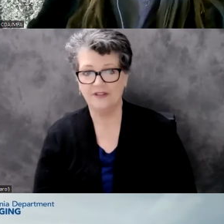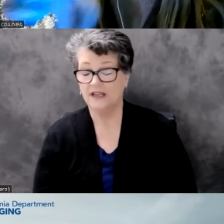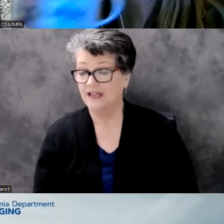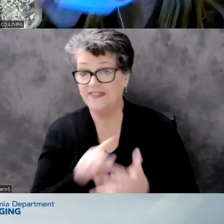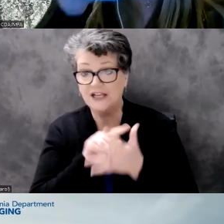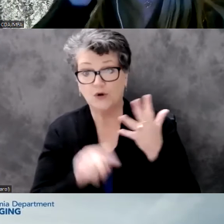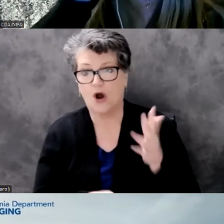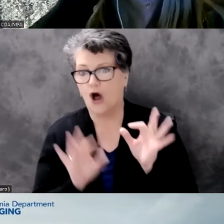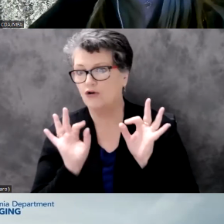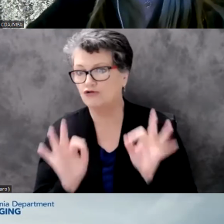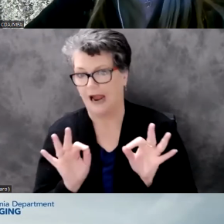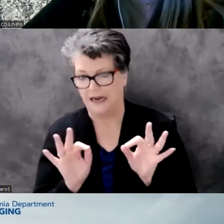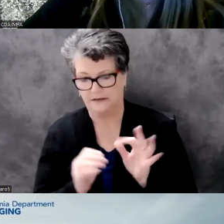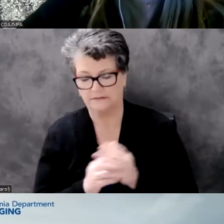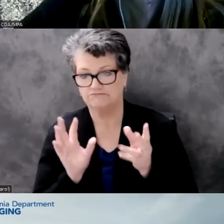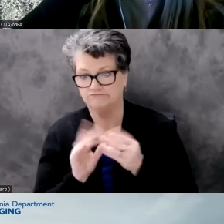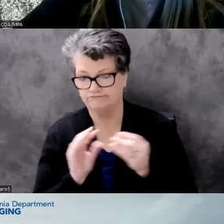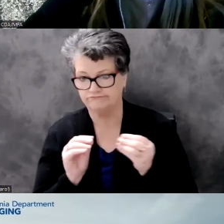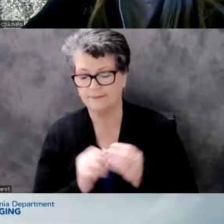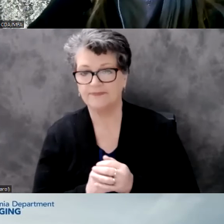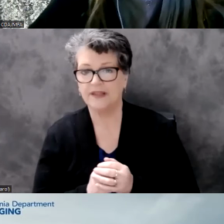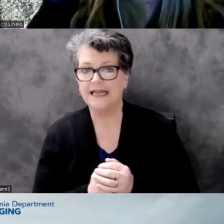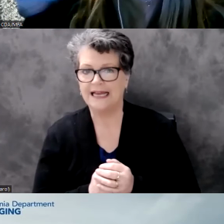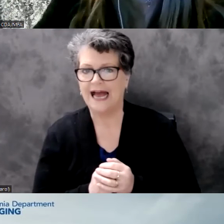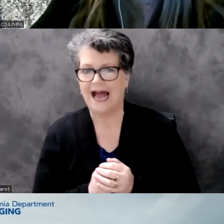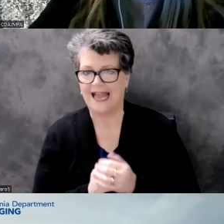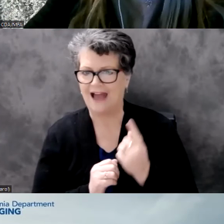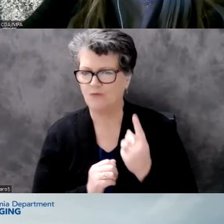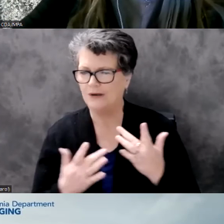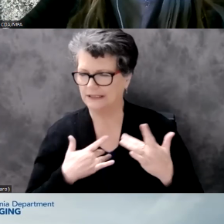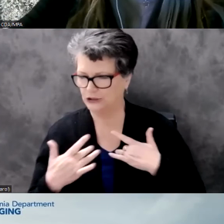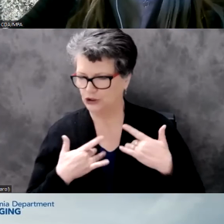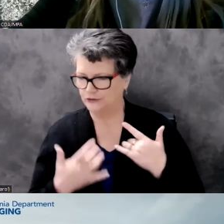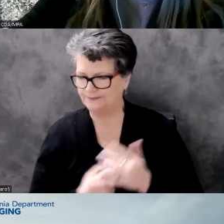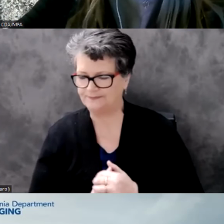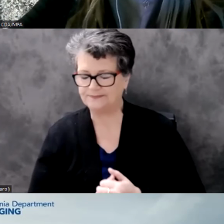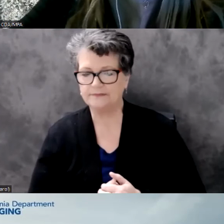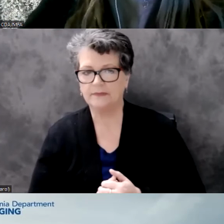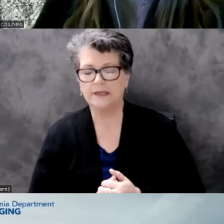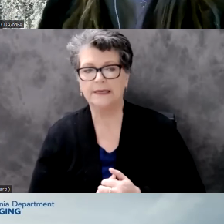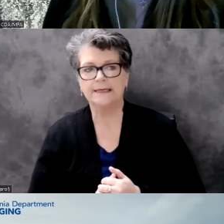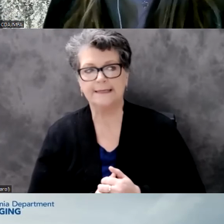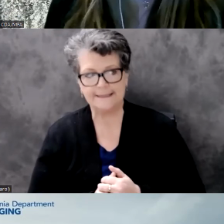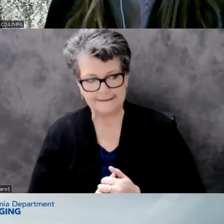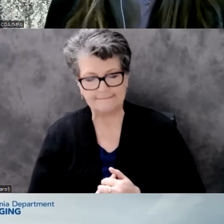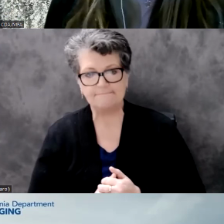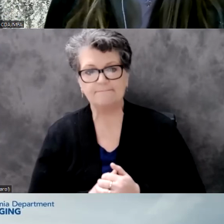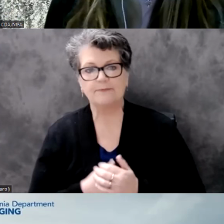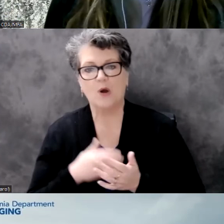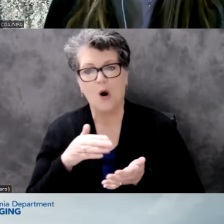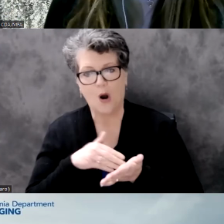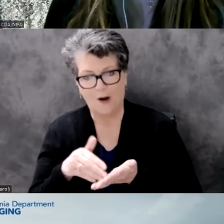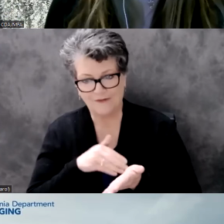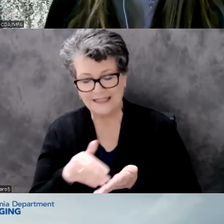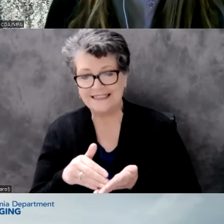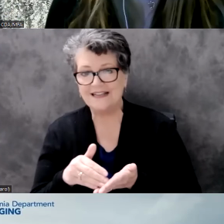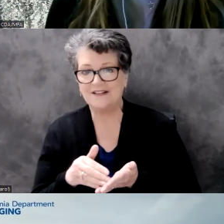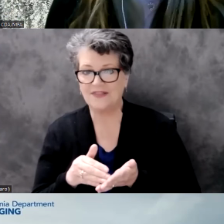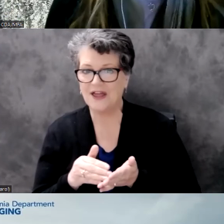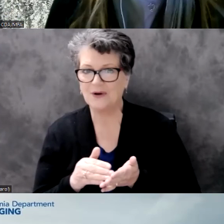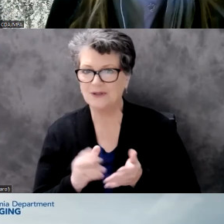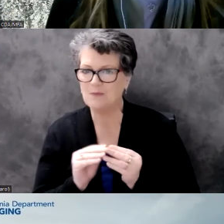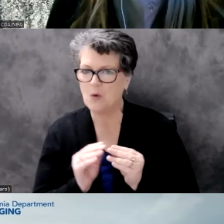great recommendations. I just do have one concern. Oftentimes, there are definitely smaller agencies